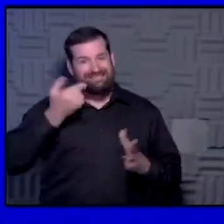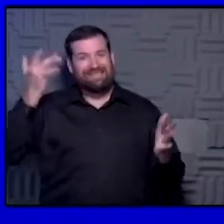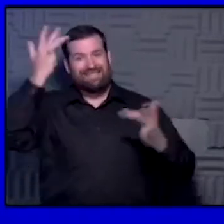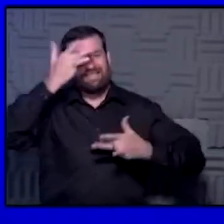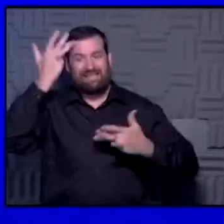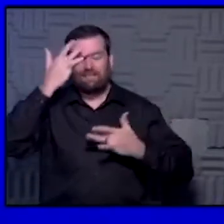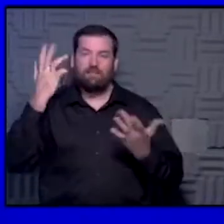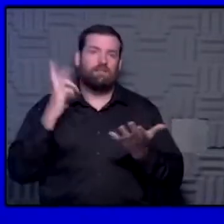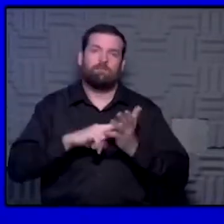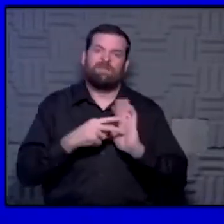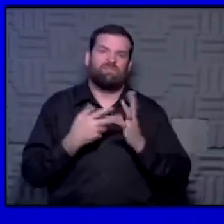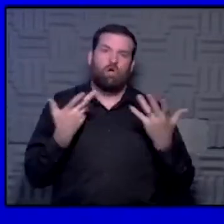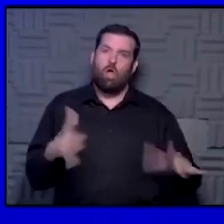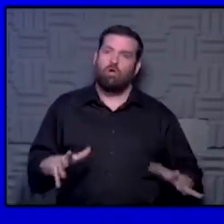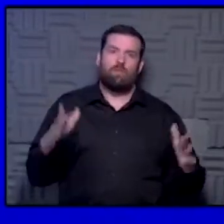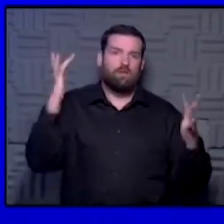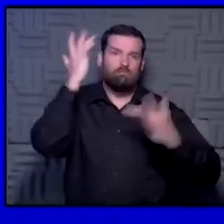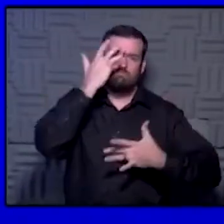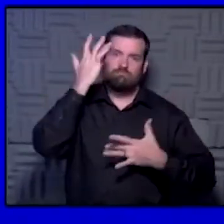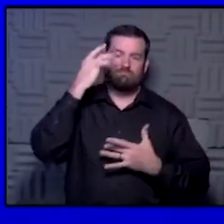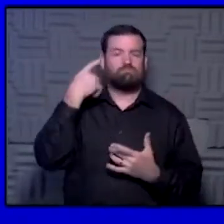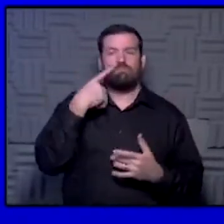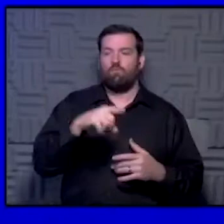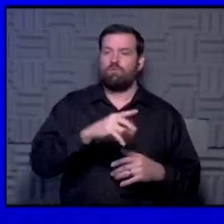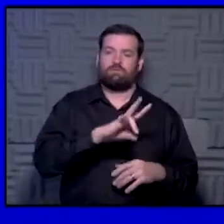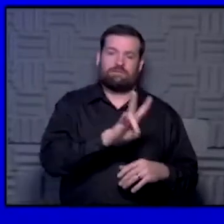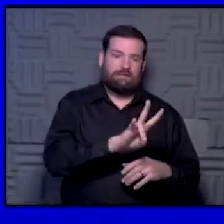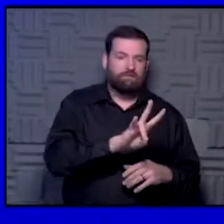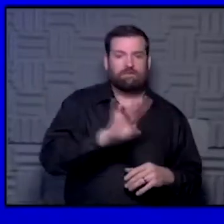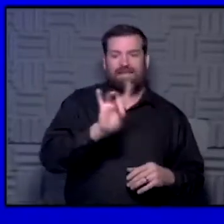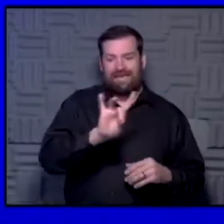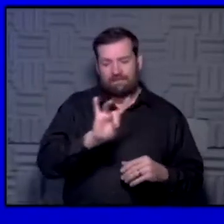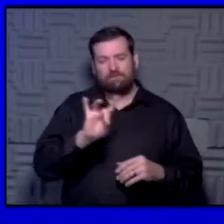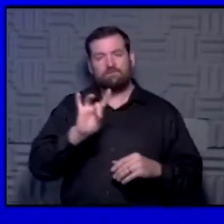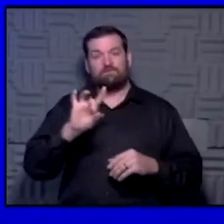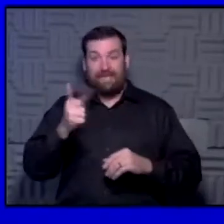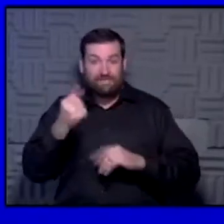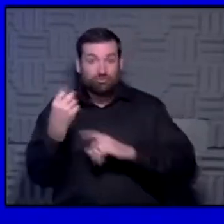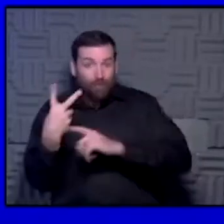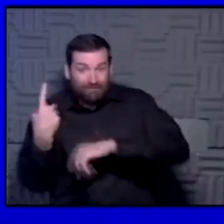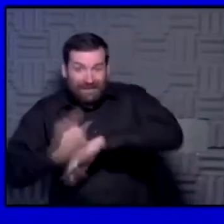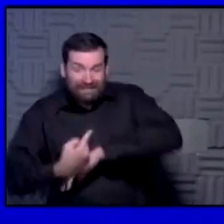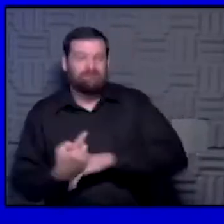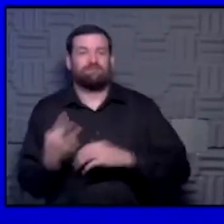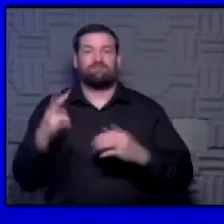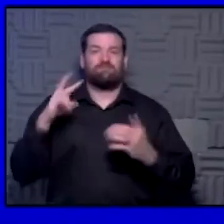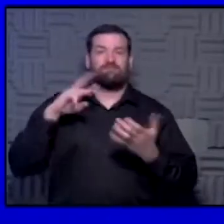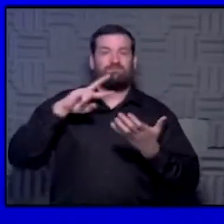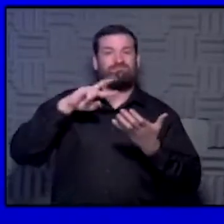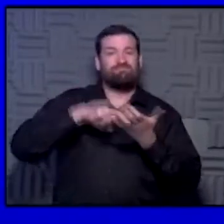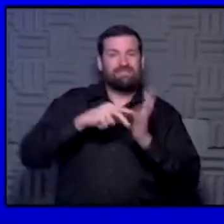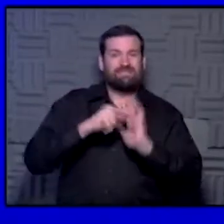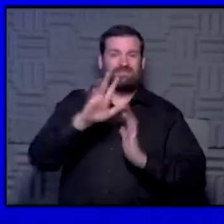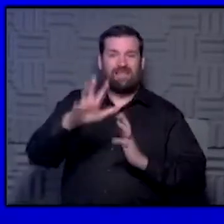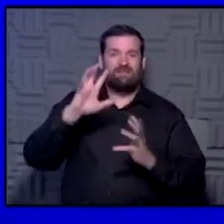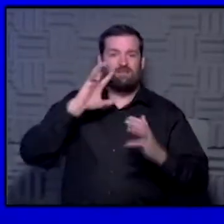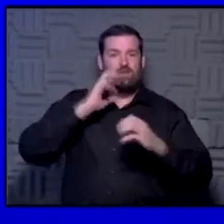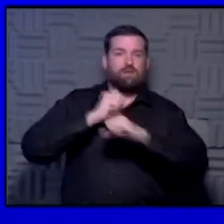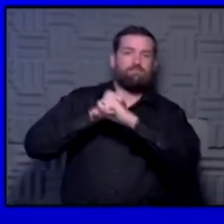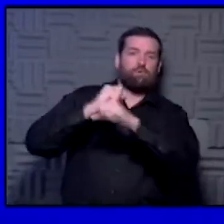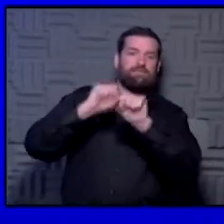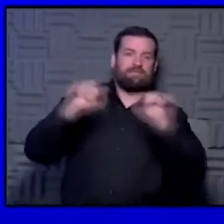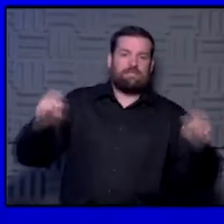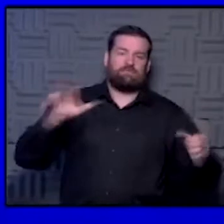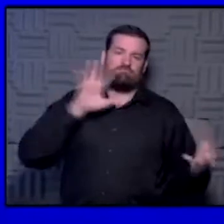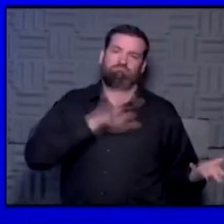probably had the disease for maybe 7, 8, 10, 12 days, and that's when all that immune dysregulation occurs. So